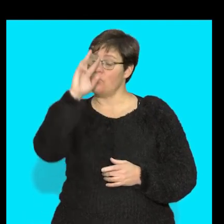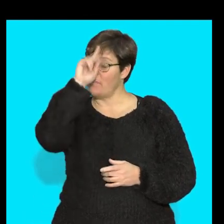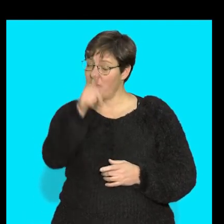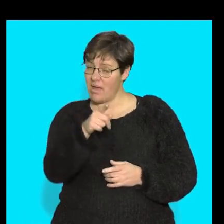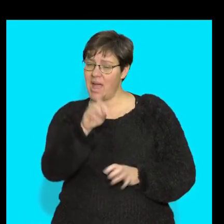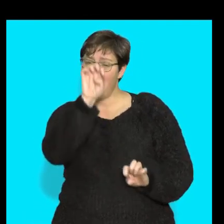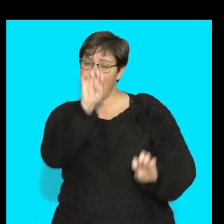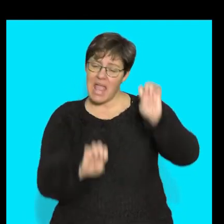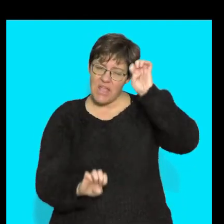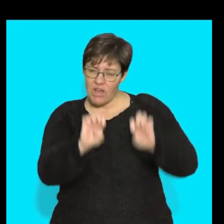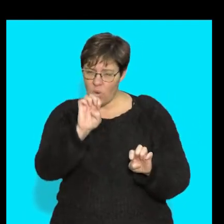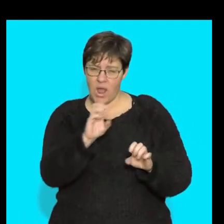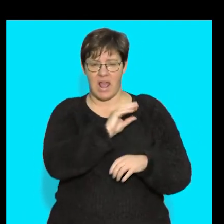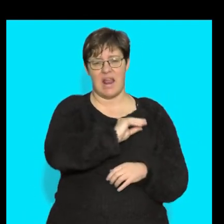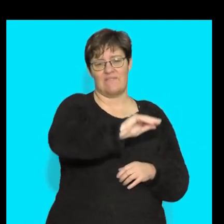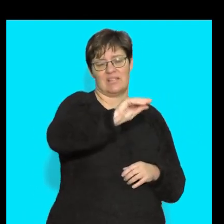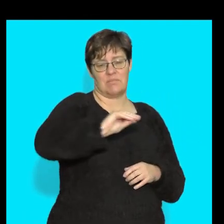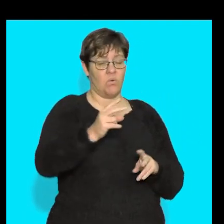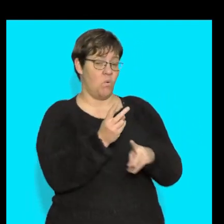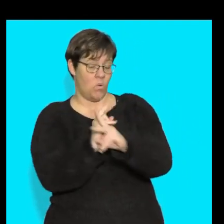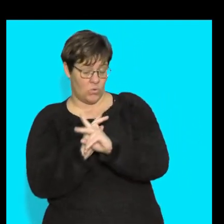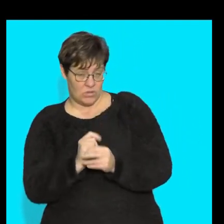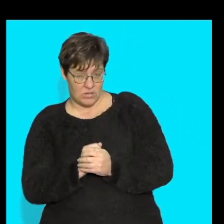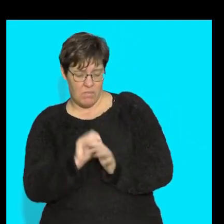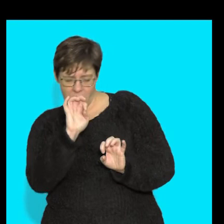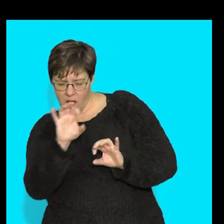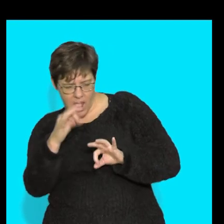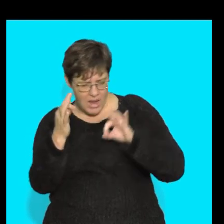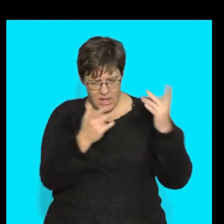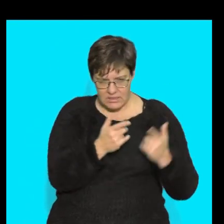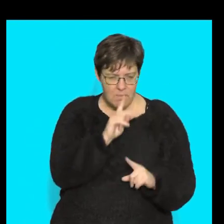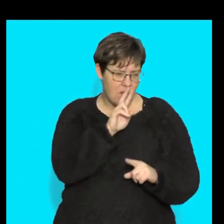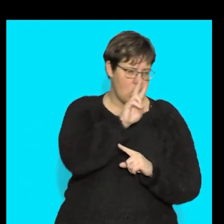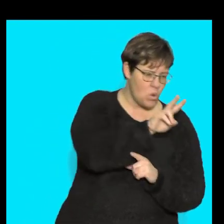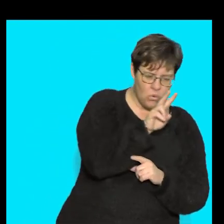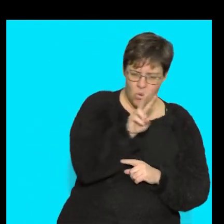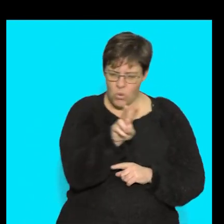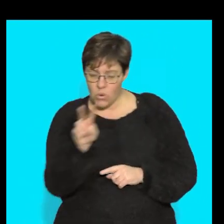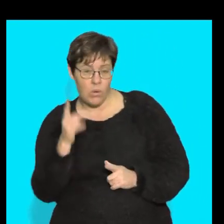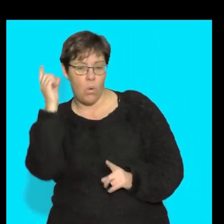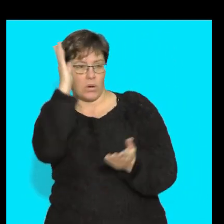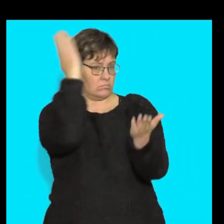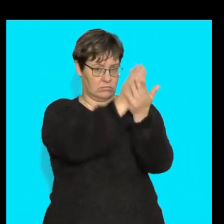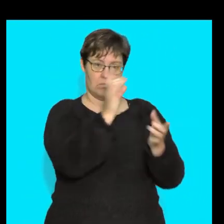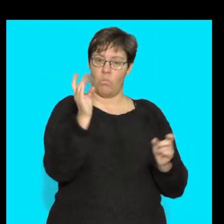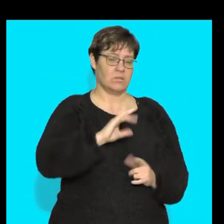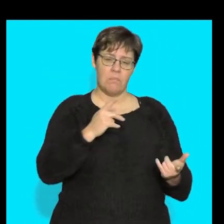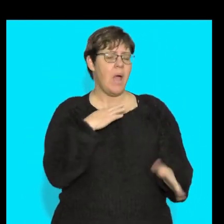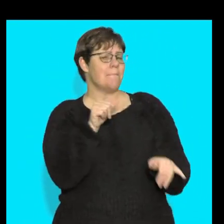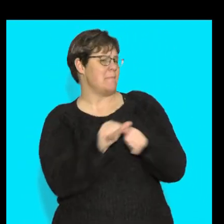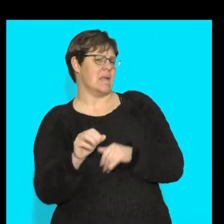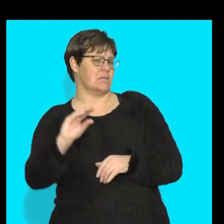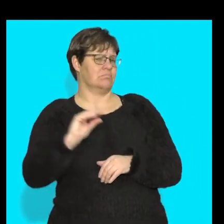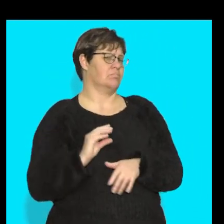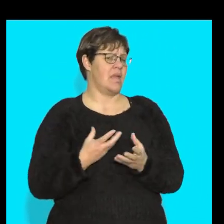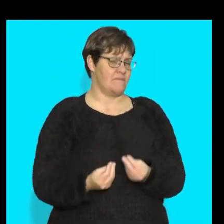evaluate every investment or loan, and then you need to shop around and ask for a better interest rate. And then if a